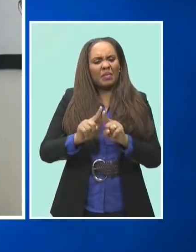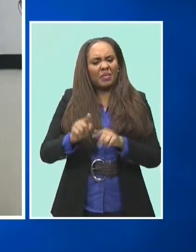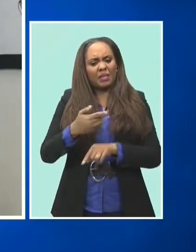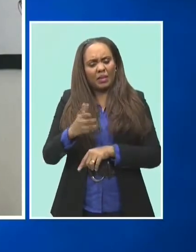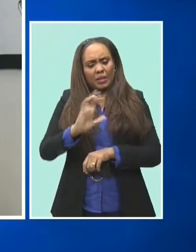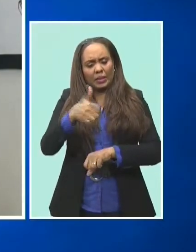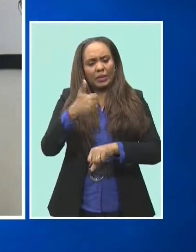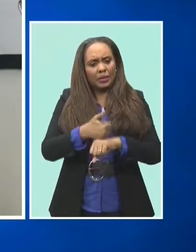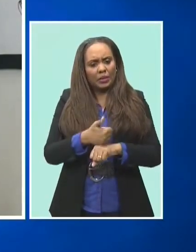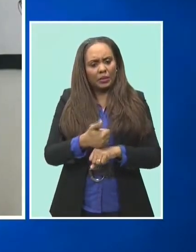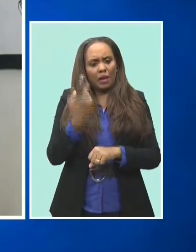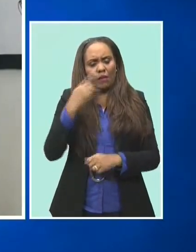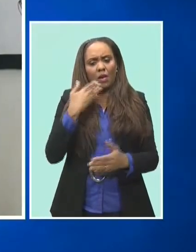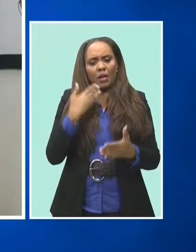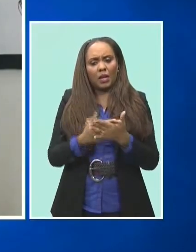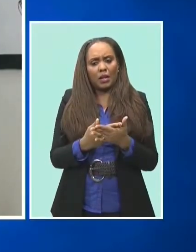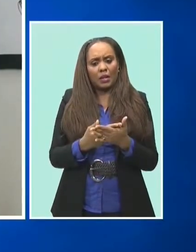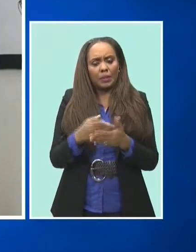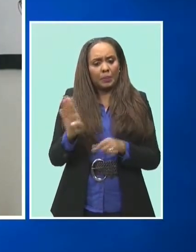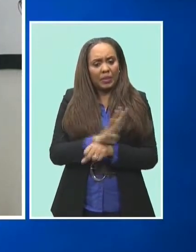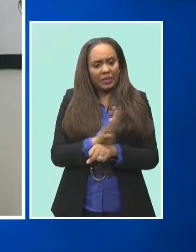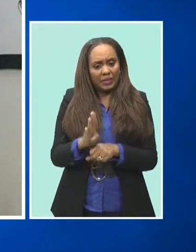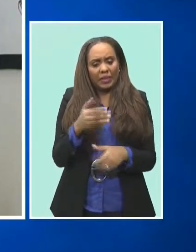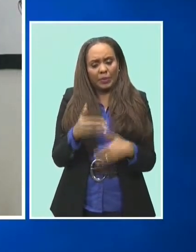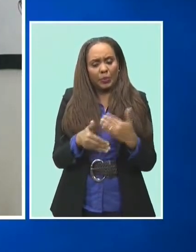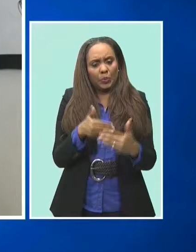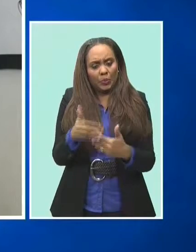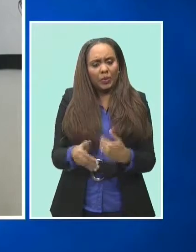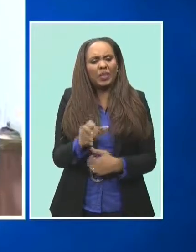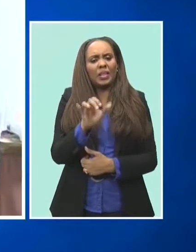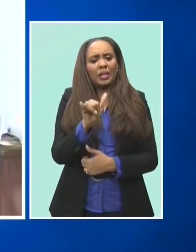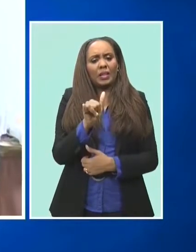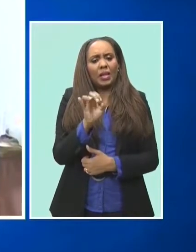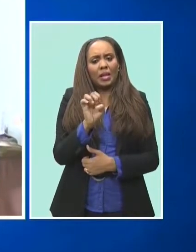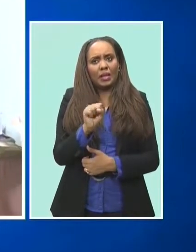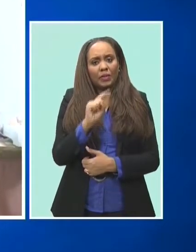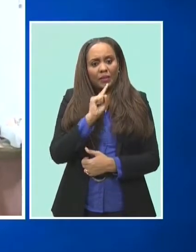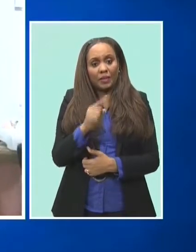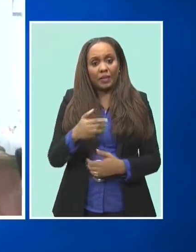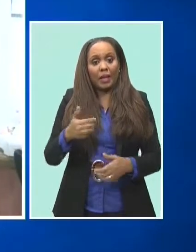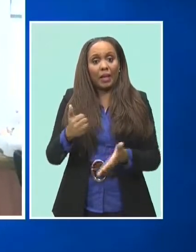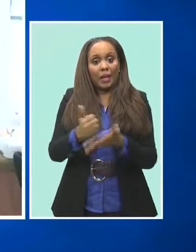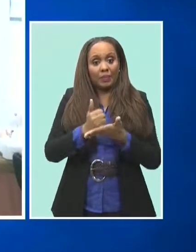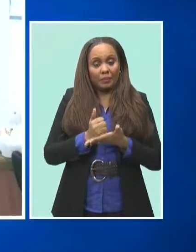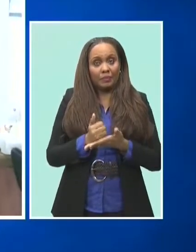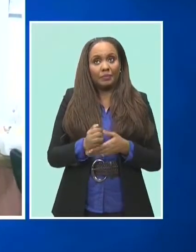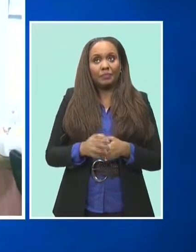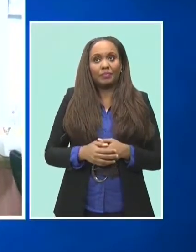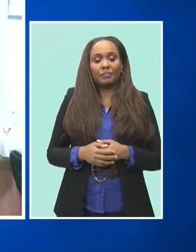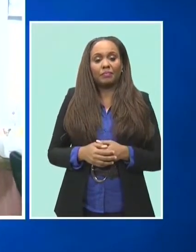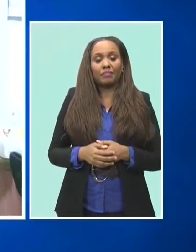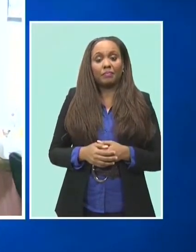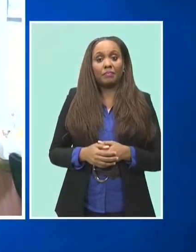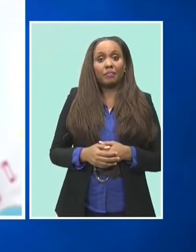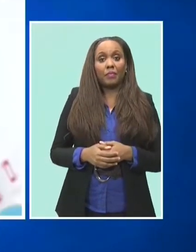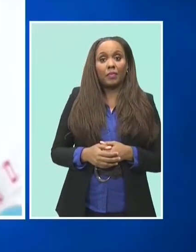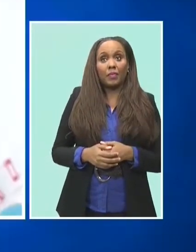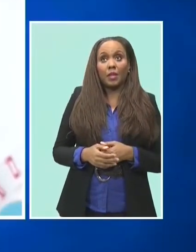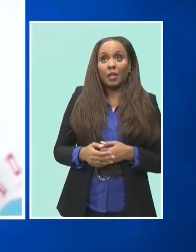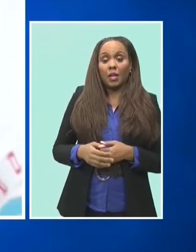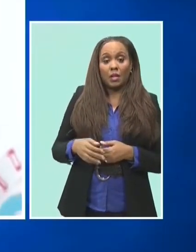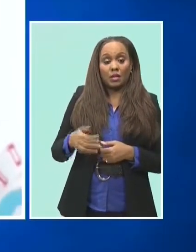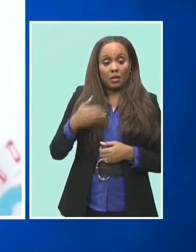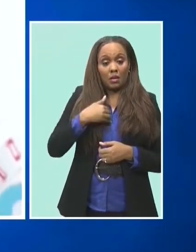business effectively, Yes was very instrumental in helping me with that. Ms. Baird has one part-time employee